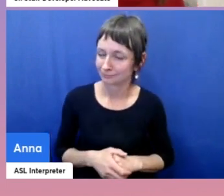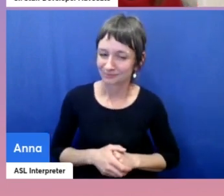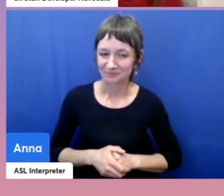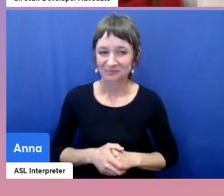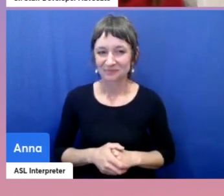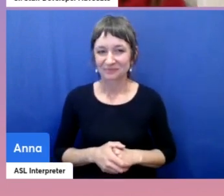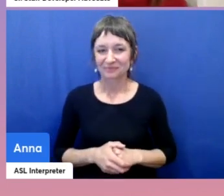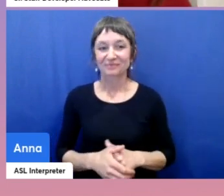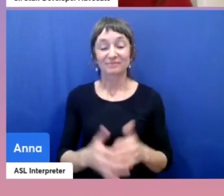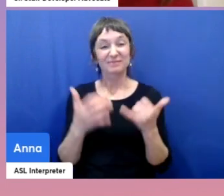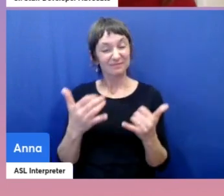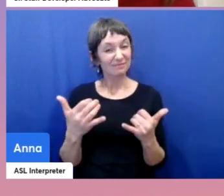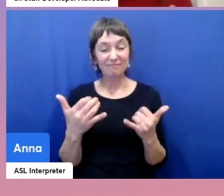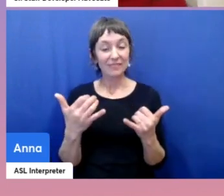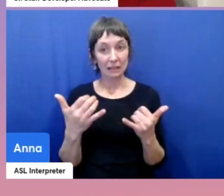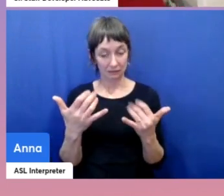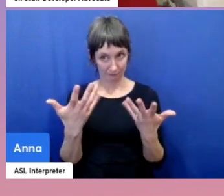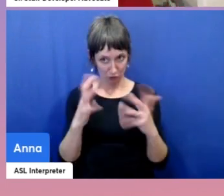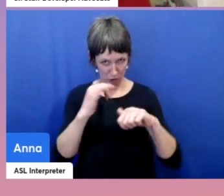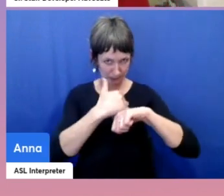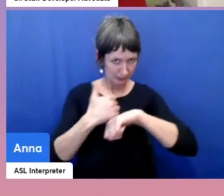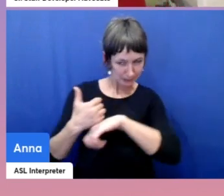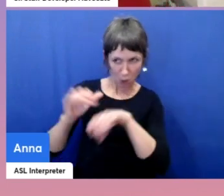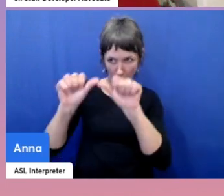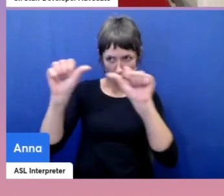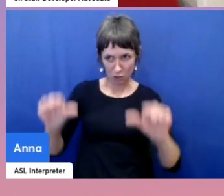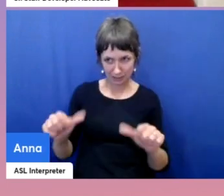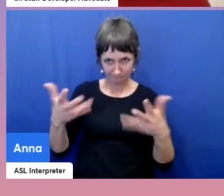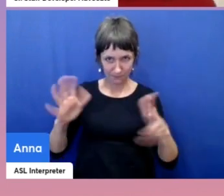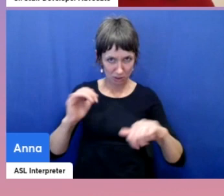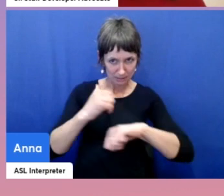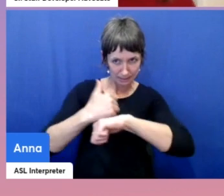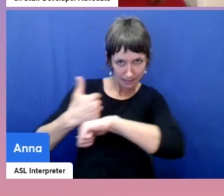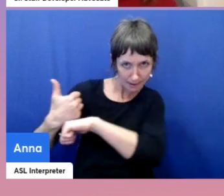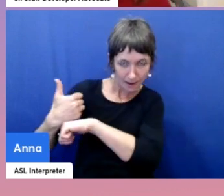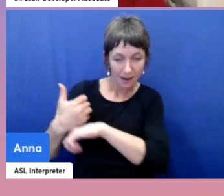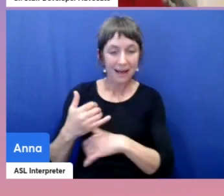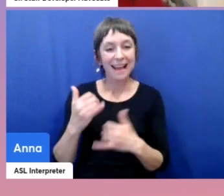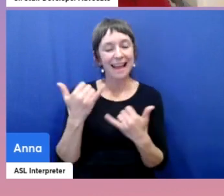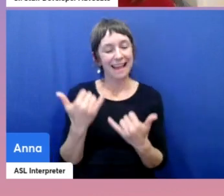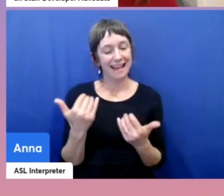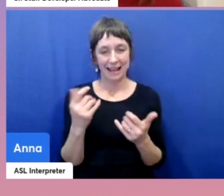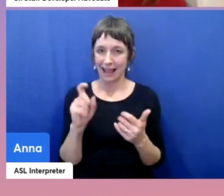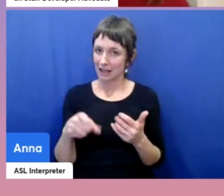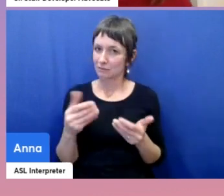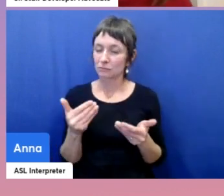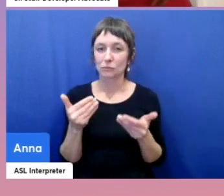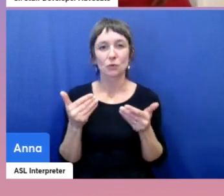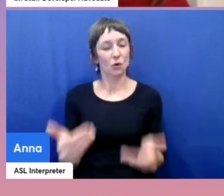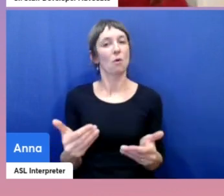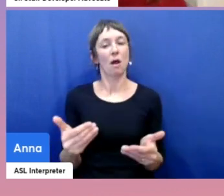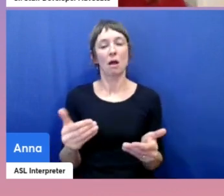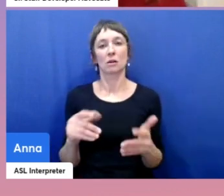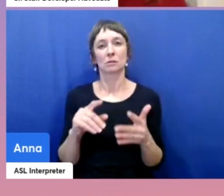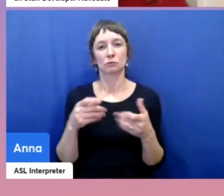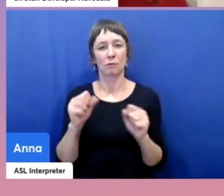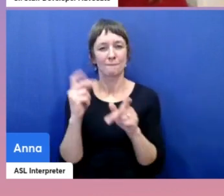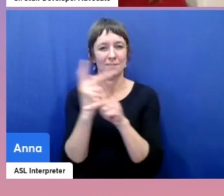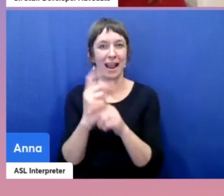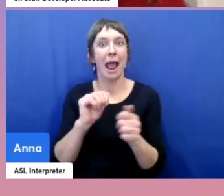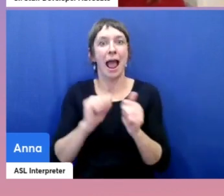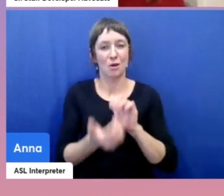now that I had my architecture all figured out, I needed to get cracking on trying to figure out how to run Kubernetes on